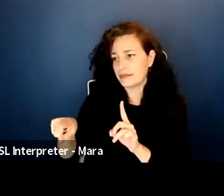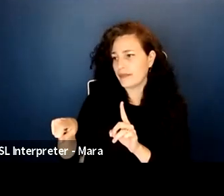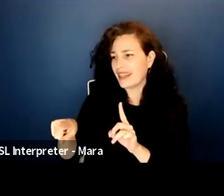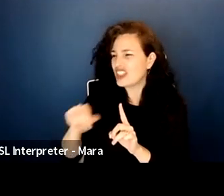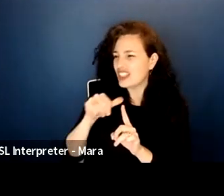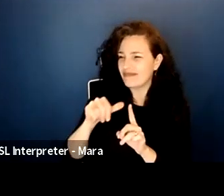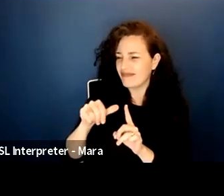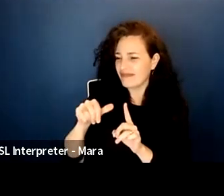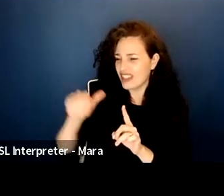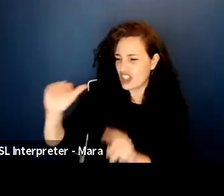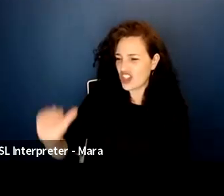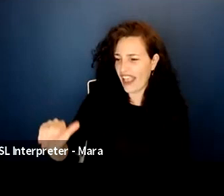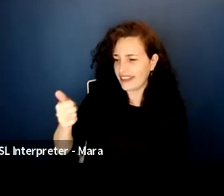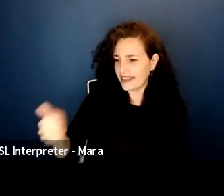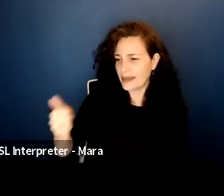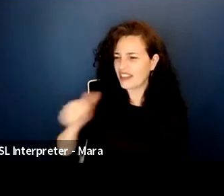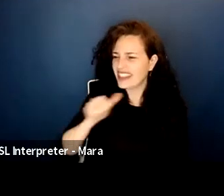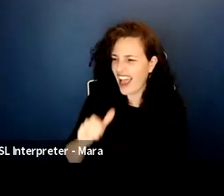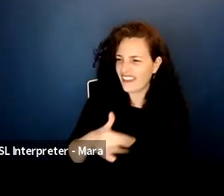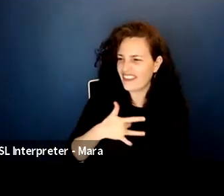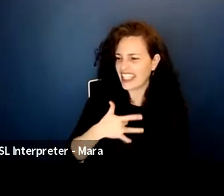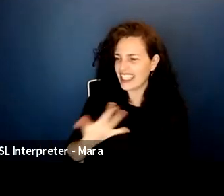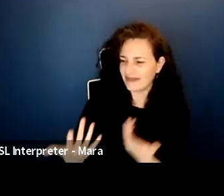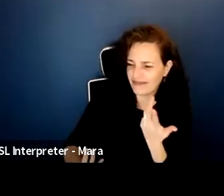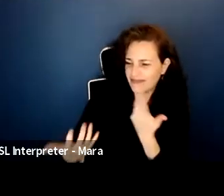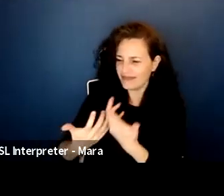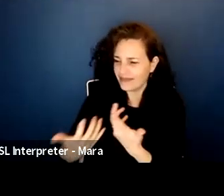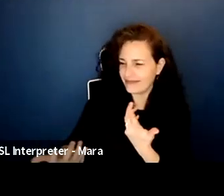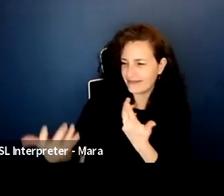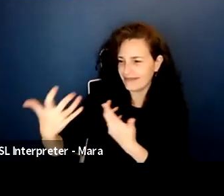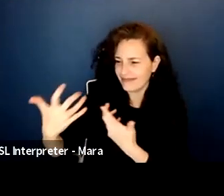it's not, because I think it's so obvious and so you can see